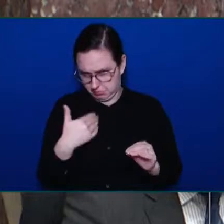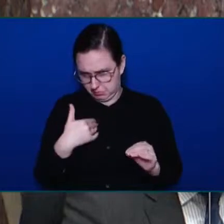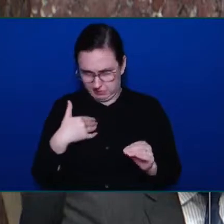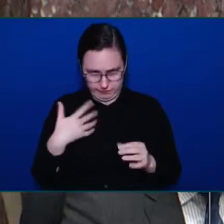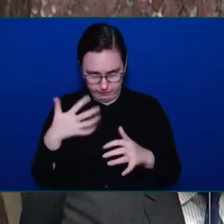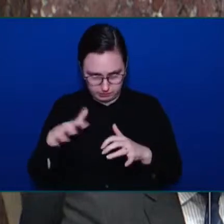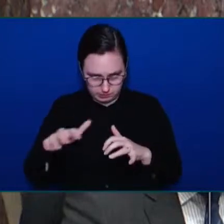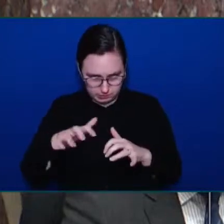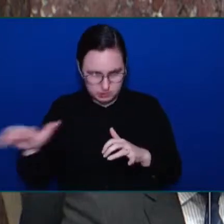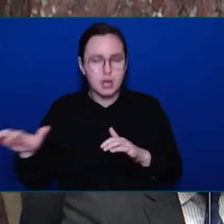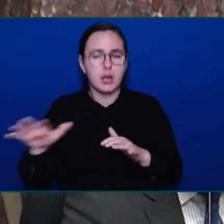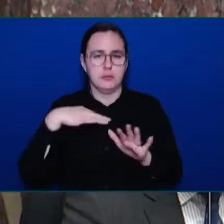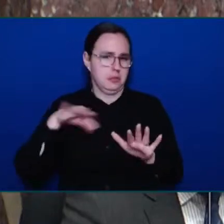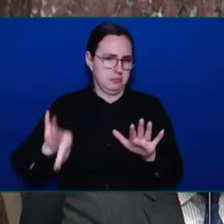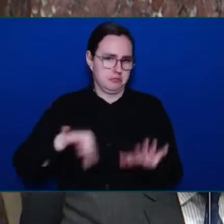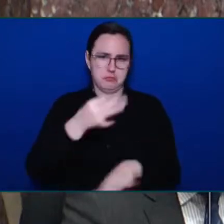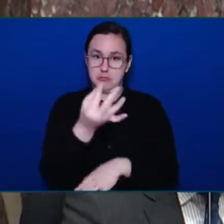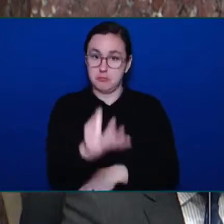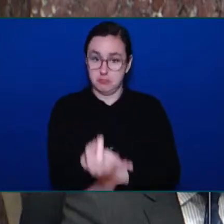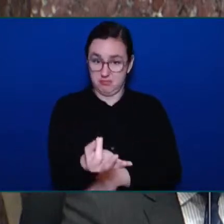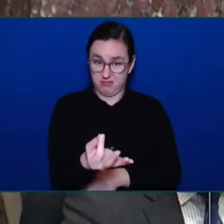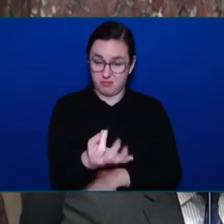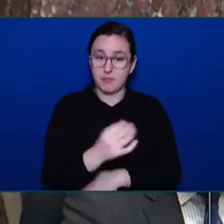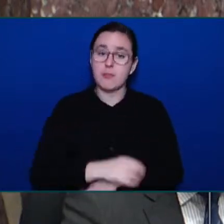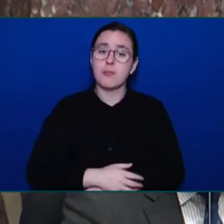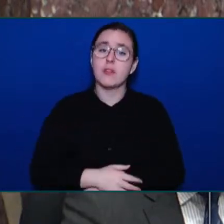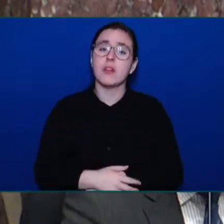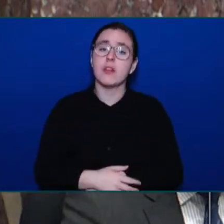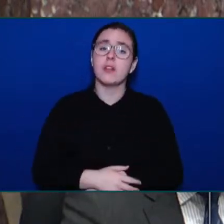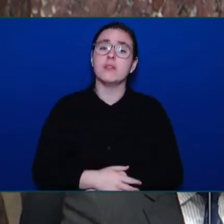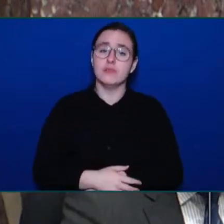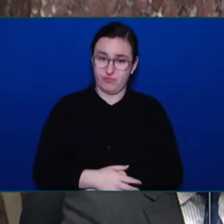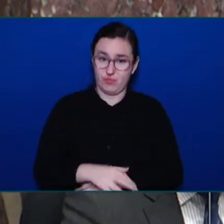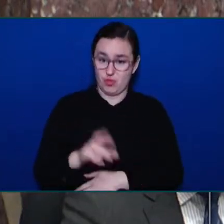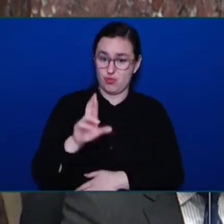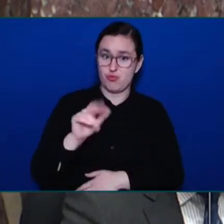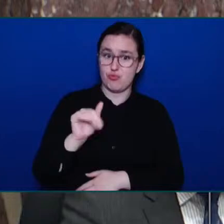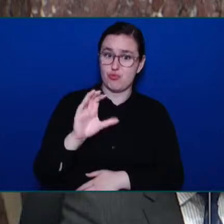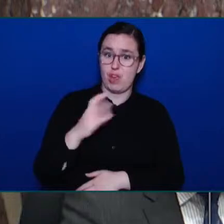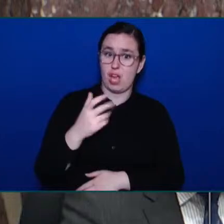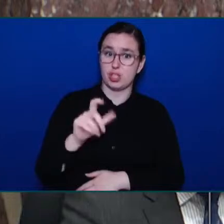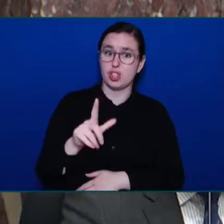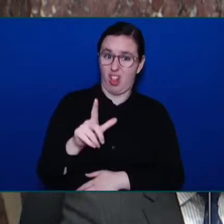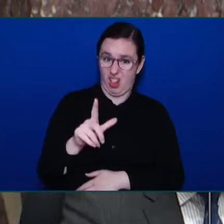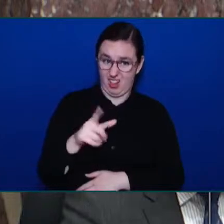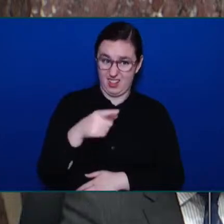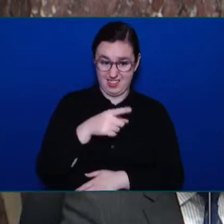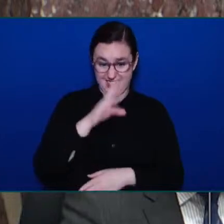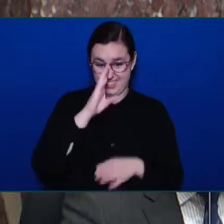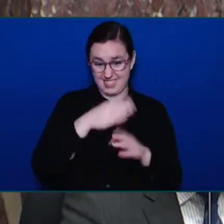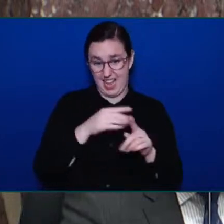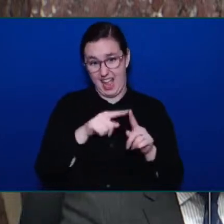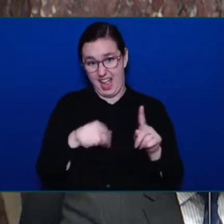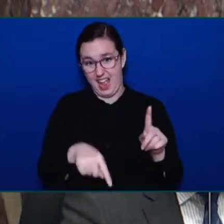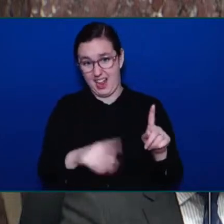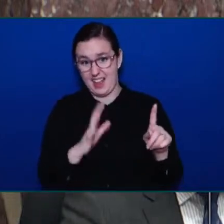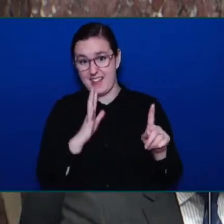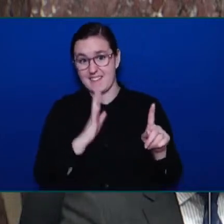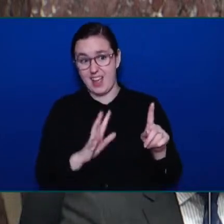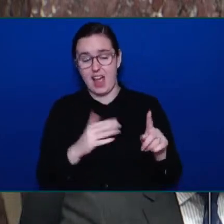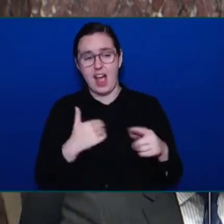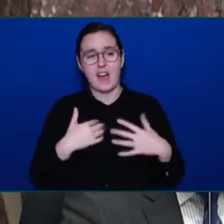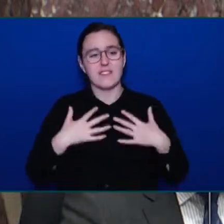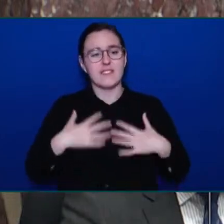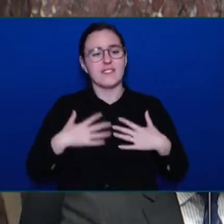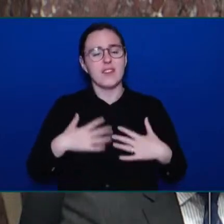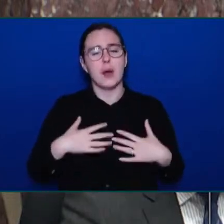about Rachel Thexton's story. Her 5-year-old son had pneumonia, and her 2-year-old daughter, Naya, had been sick with a fever for nearly a